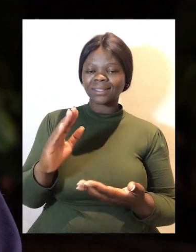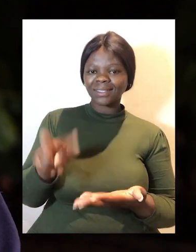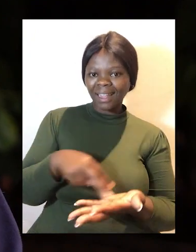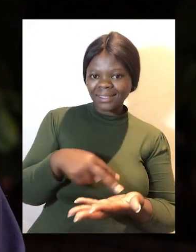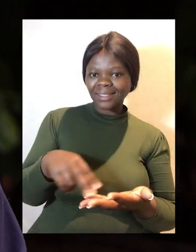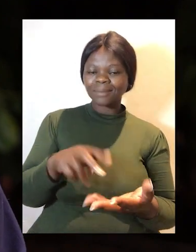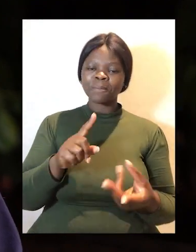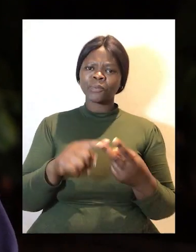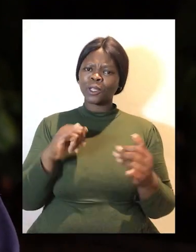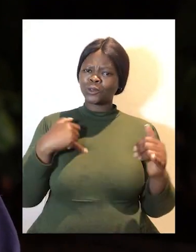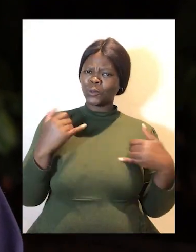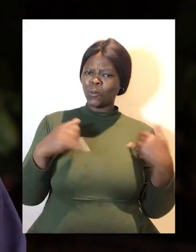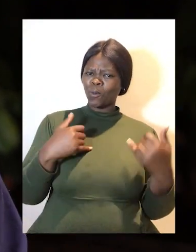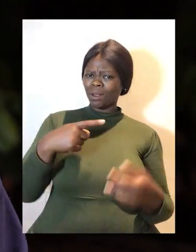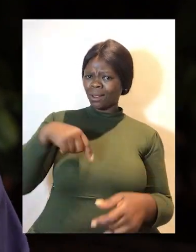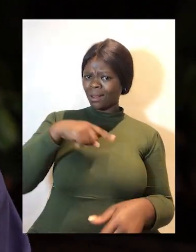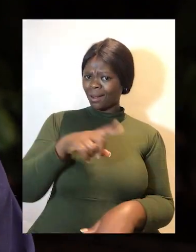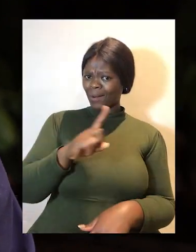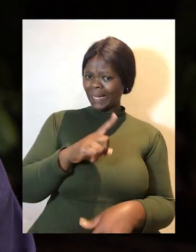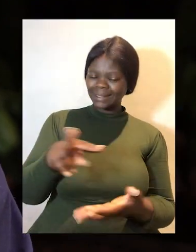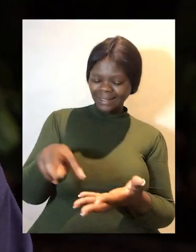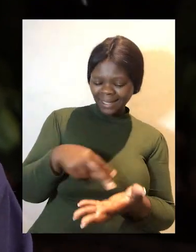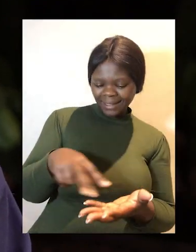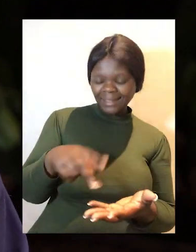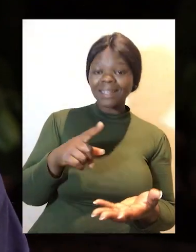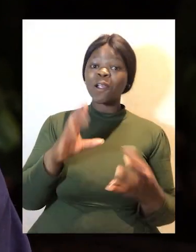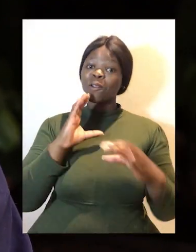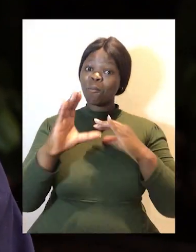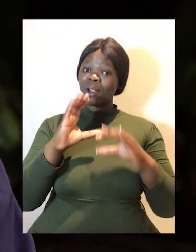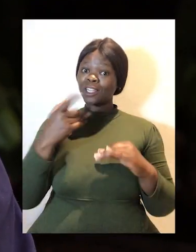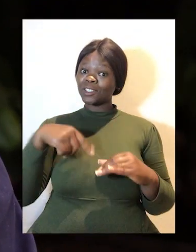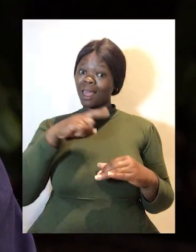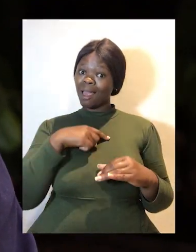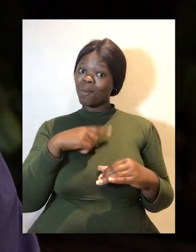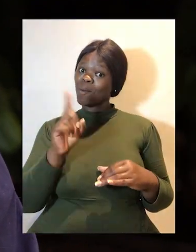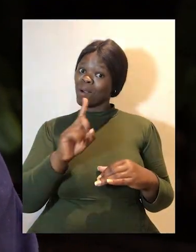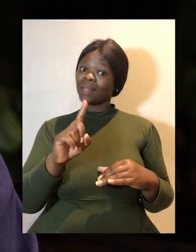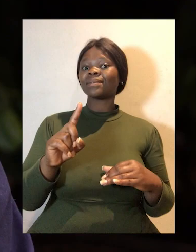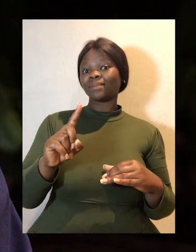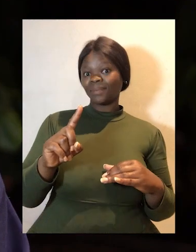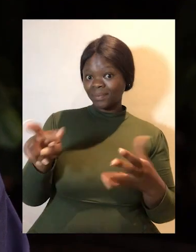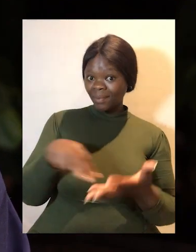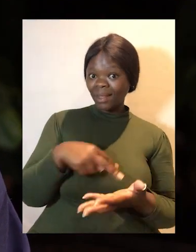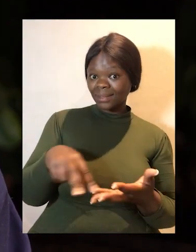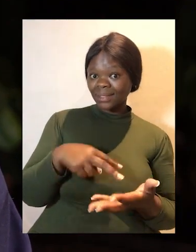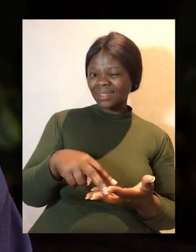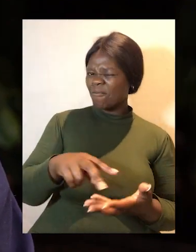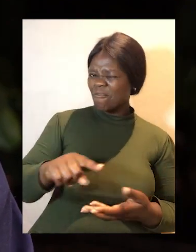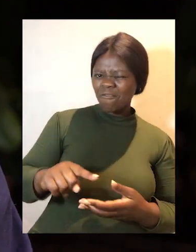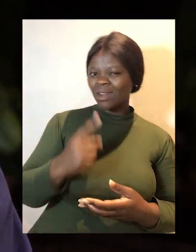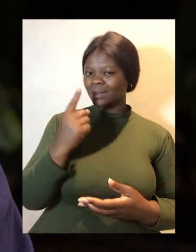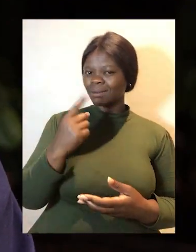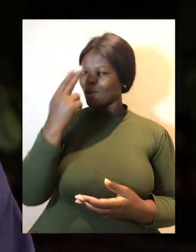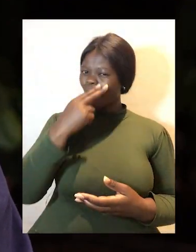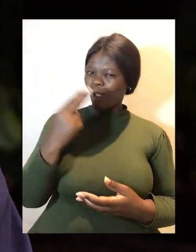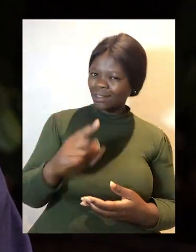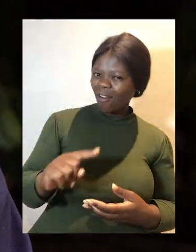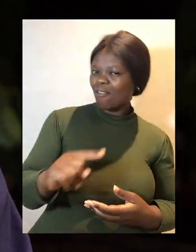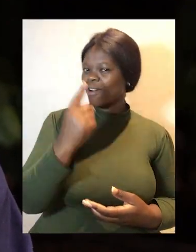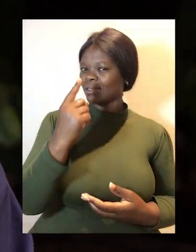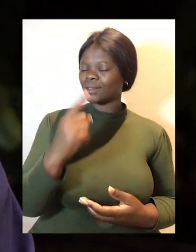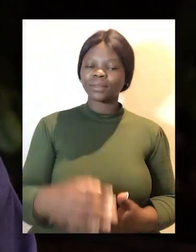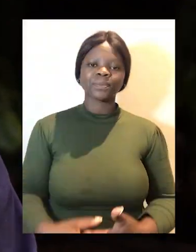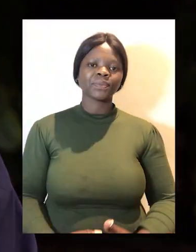the language that we share is dance. The joy that we share is dance. The communication that we share is dance